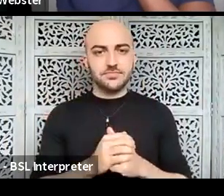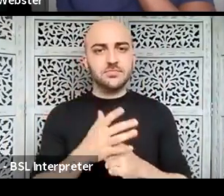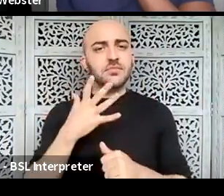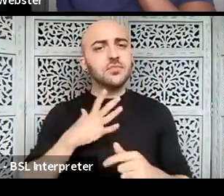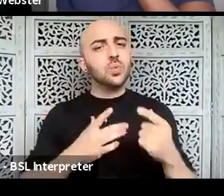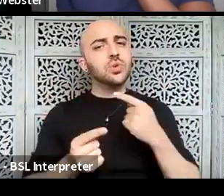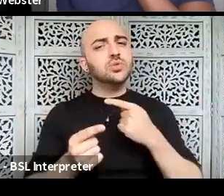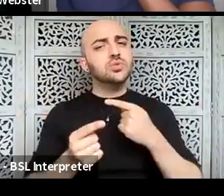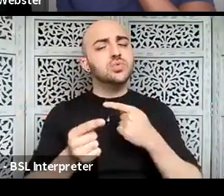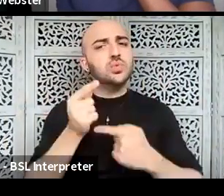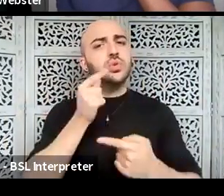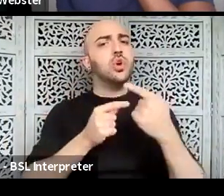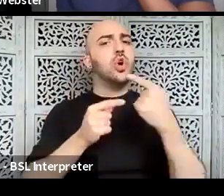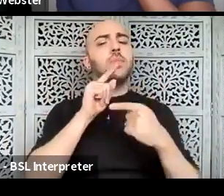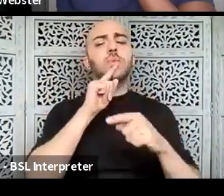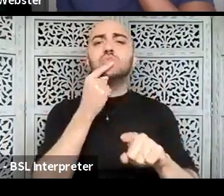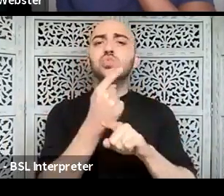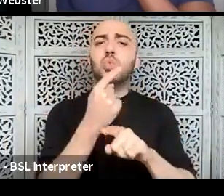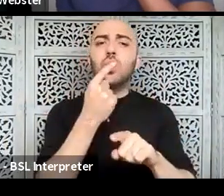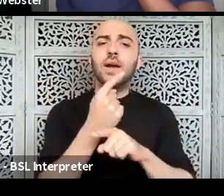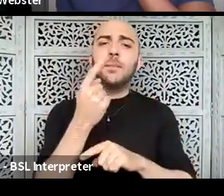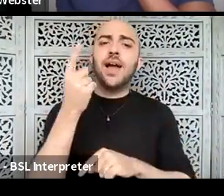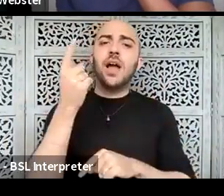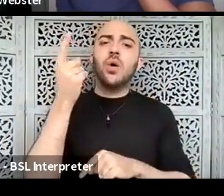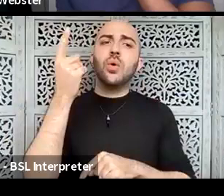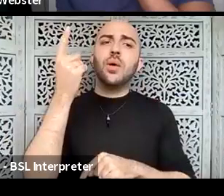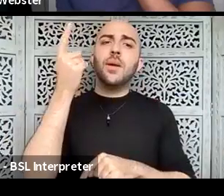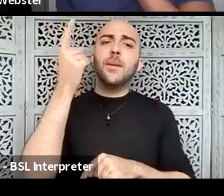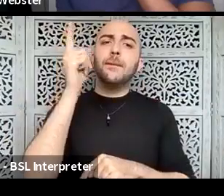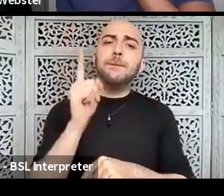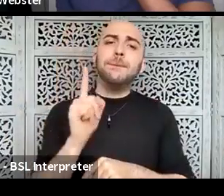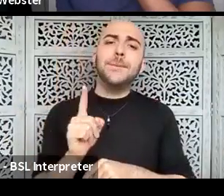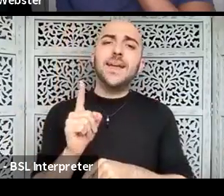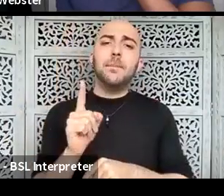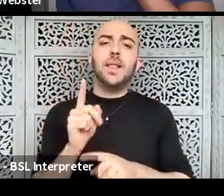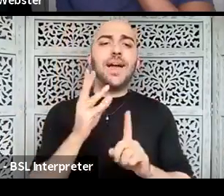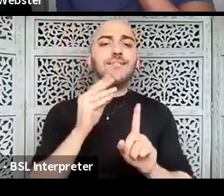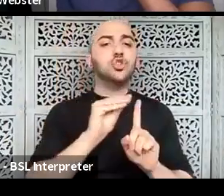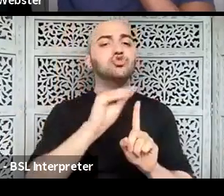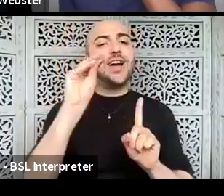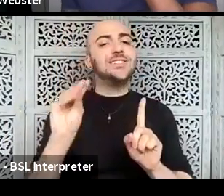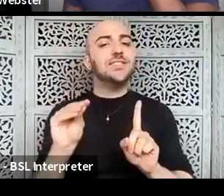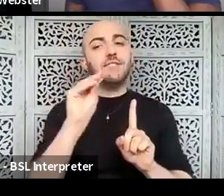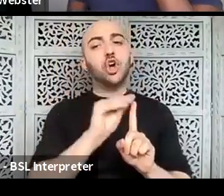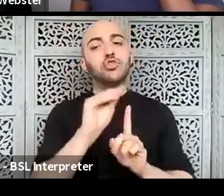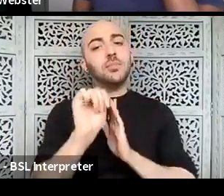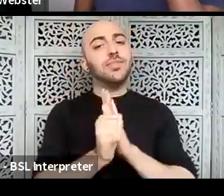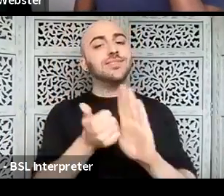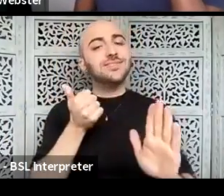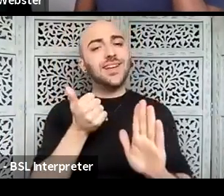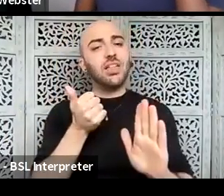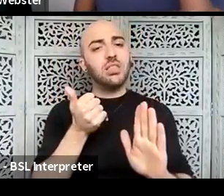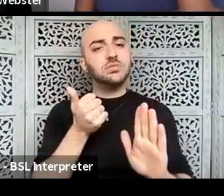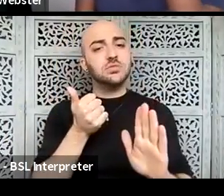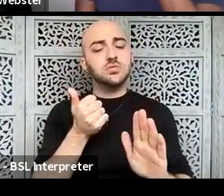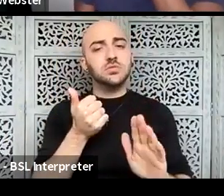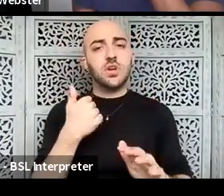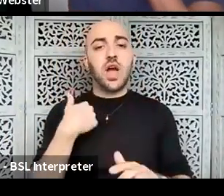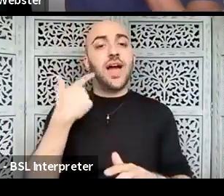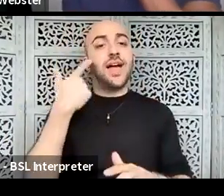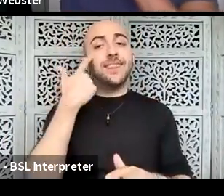back to when you were talking about people being like transferable skills, basically. I just think there's a lack